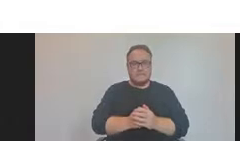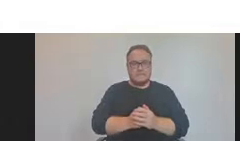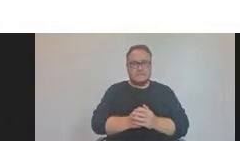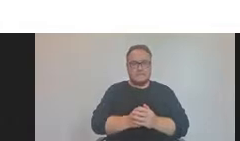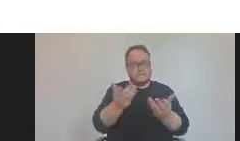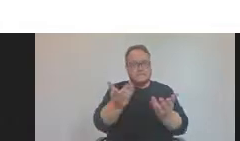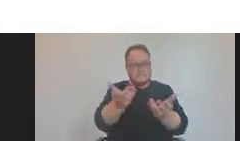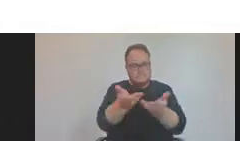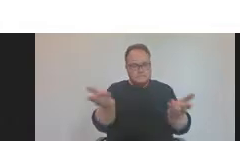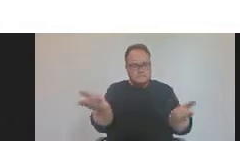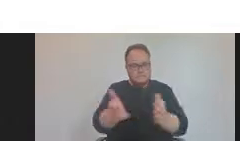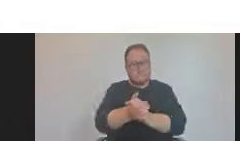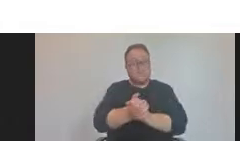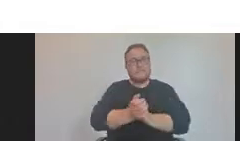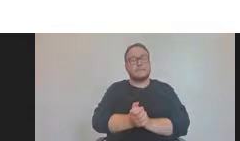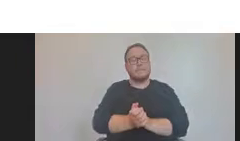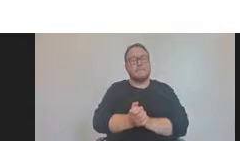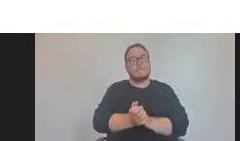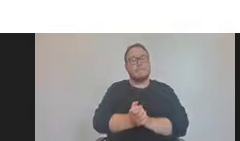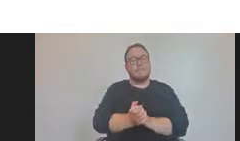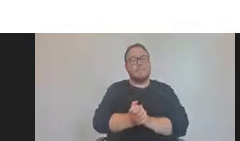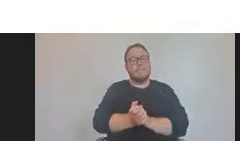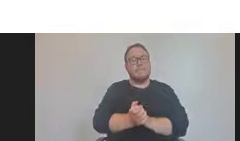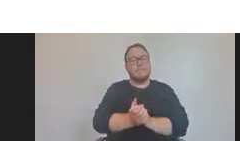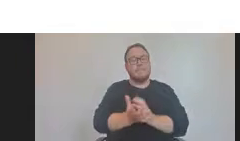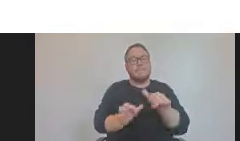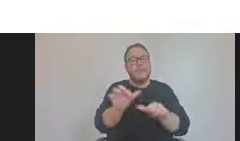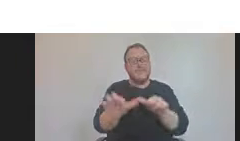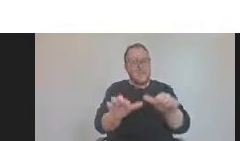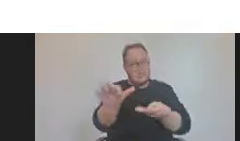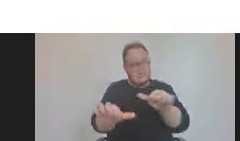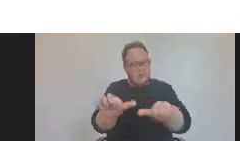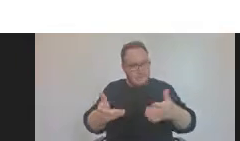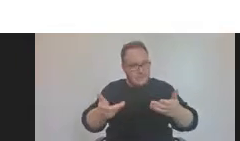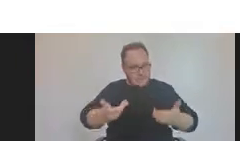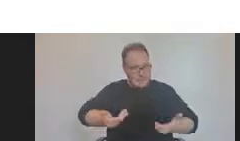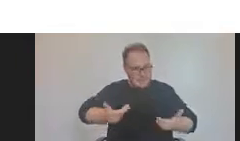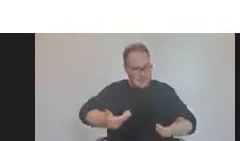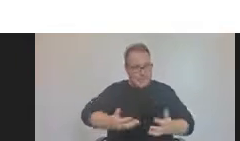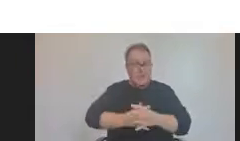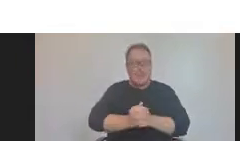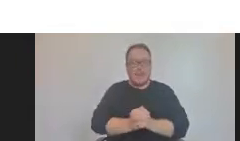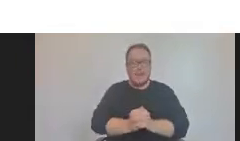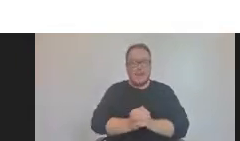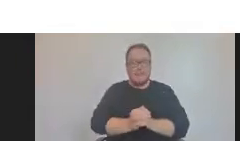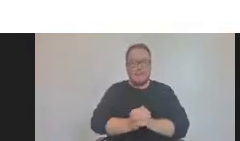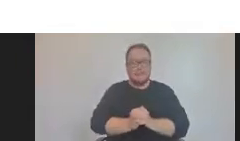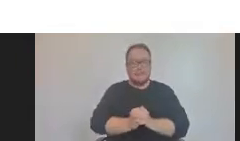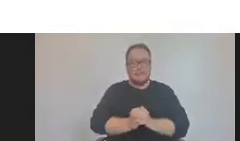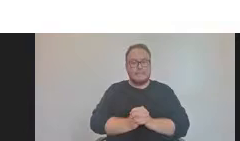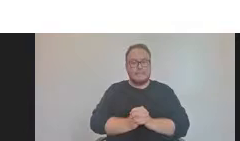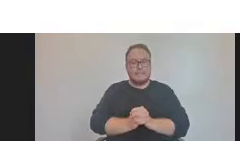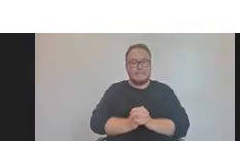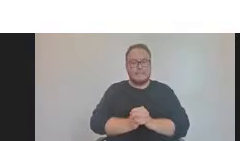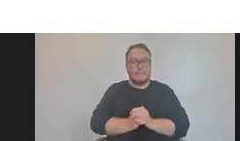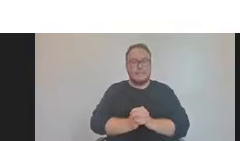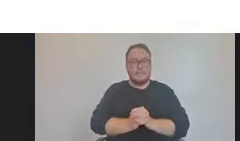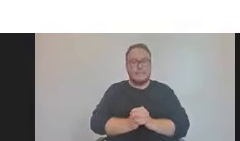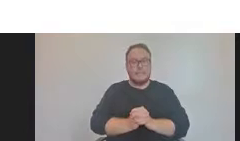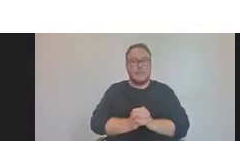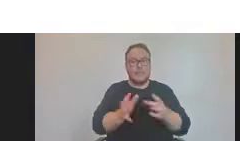So there's the agenda's now on the screen, and the agenda covers what we're going